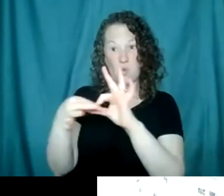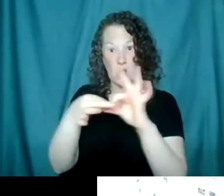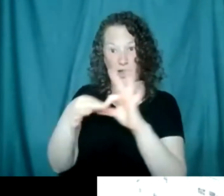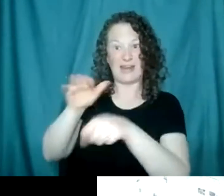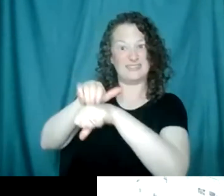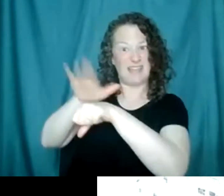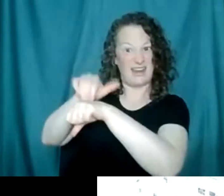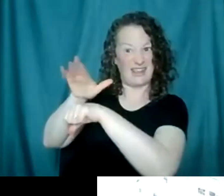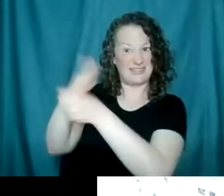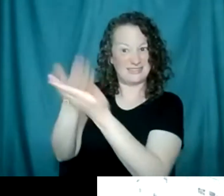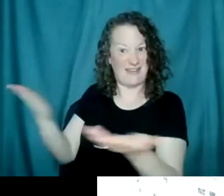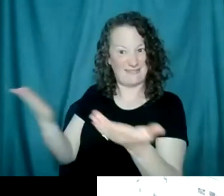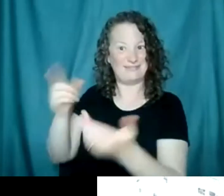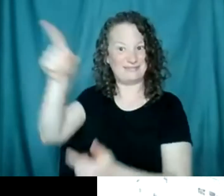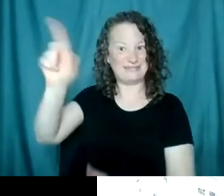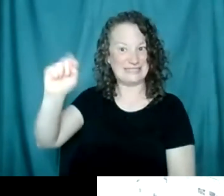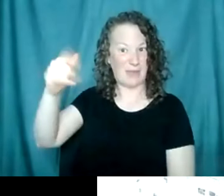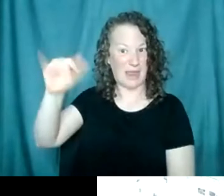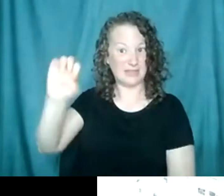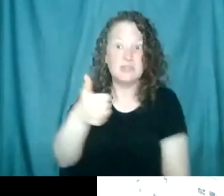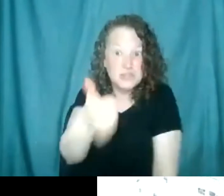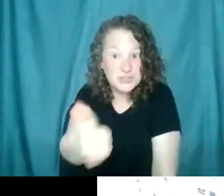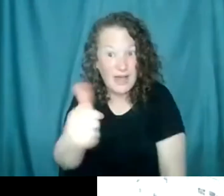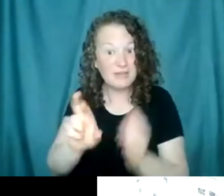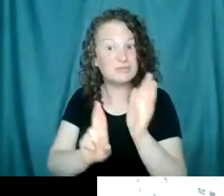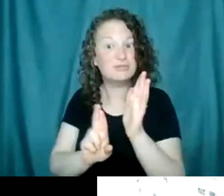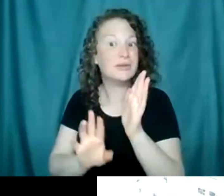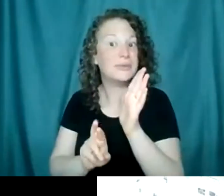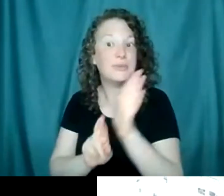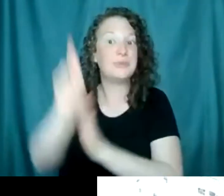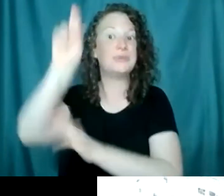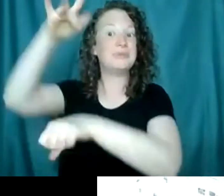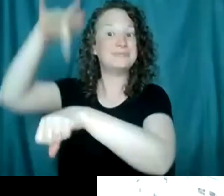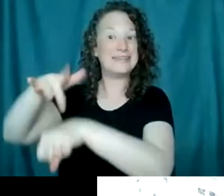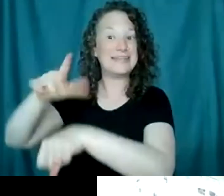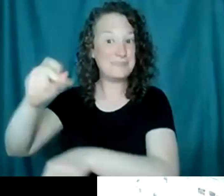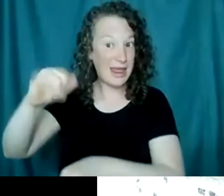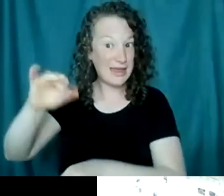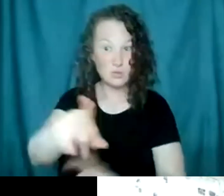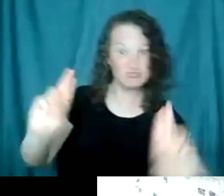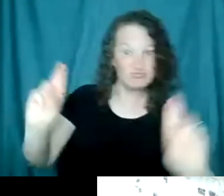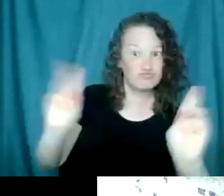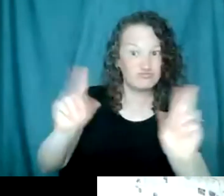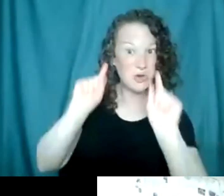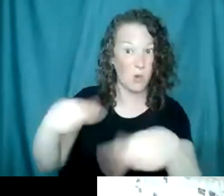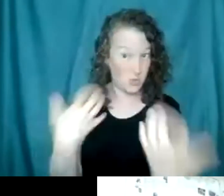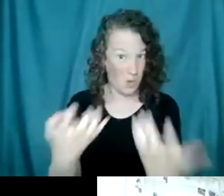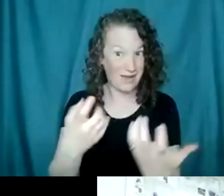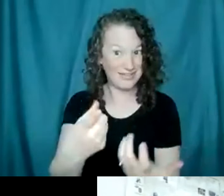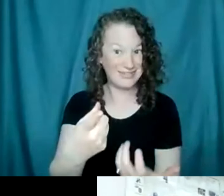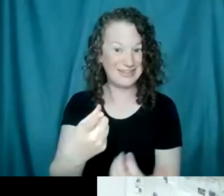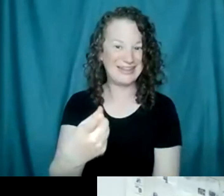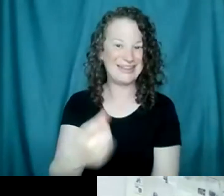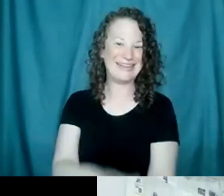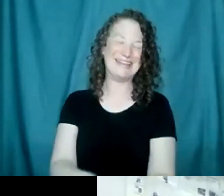retrieving it and doing cool experiments with it. But have you ever been to space? Are you getting ready to go / do you want to?